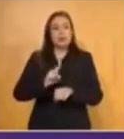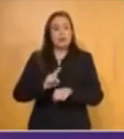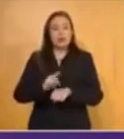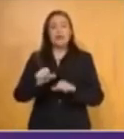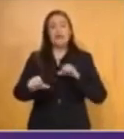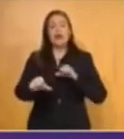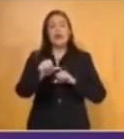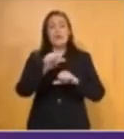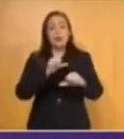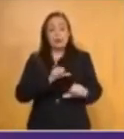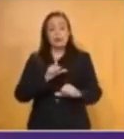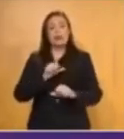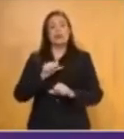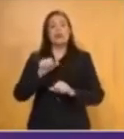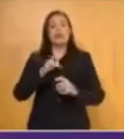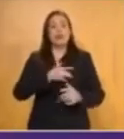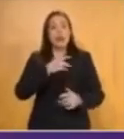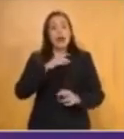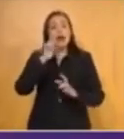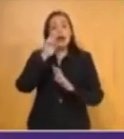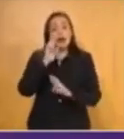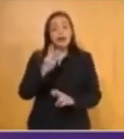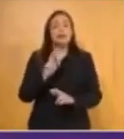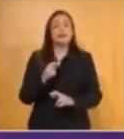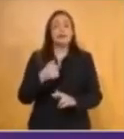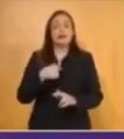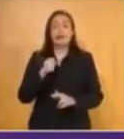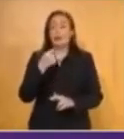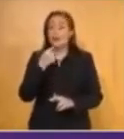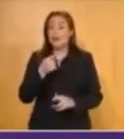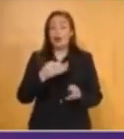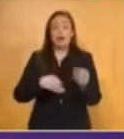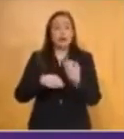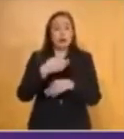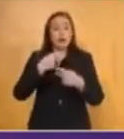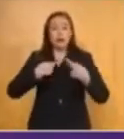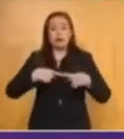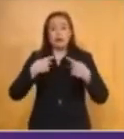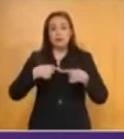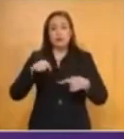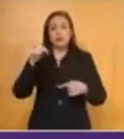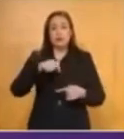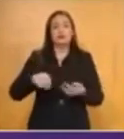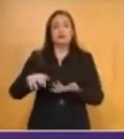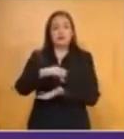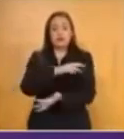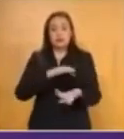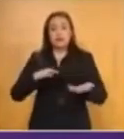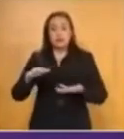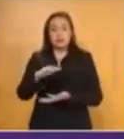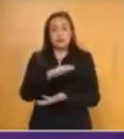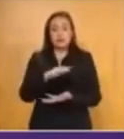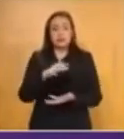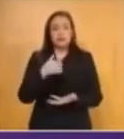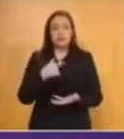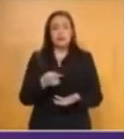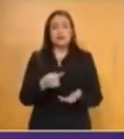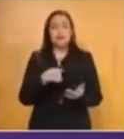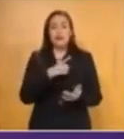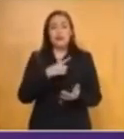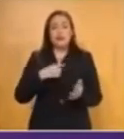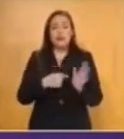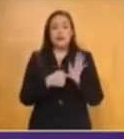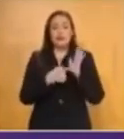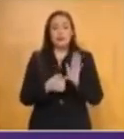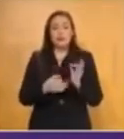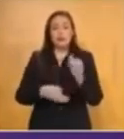and respect. And I'm talking about all the people in this community. We are a great community and we must show this kind